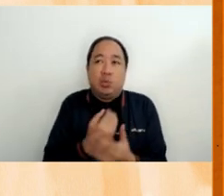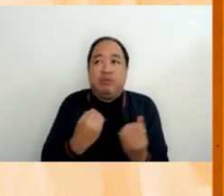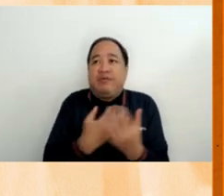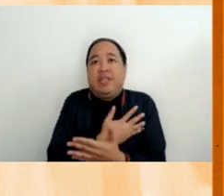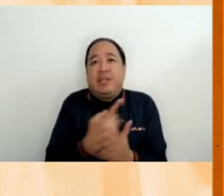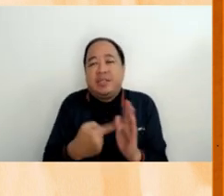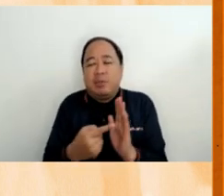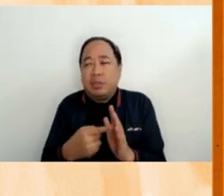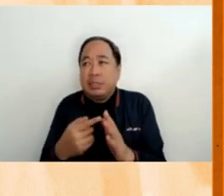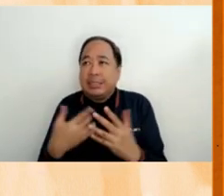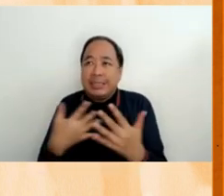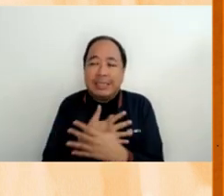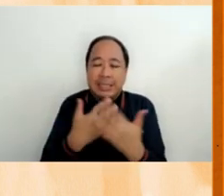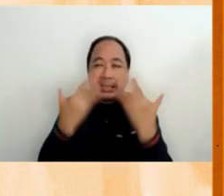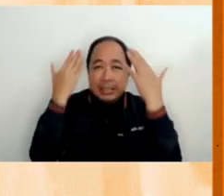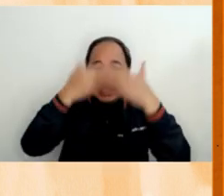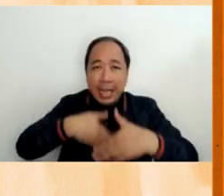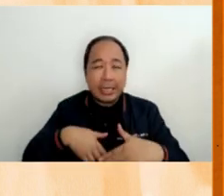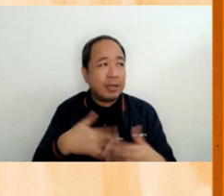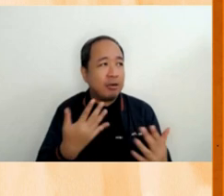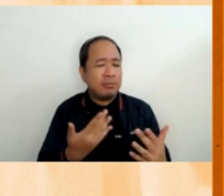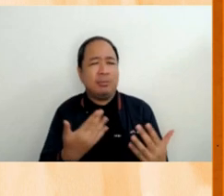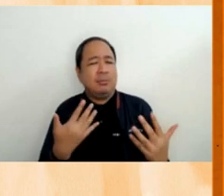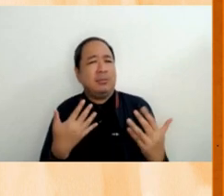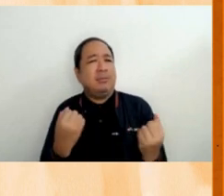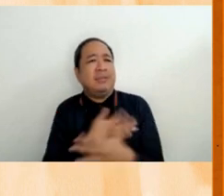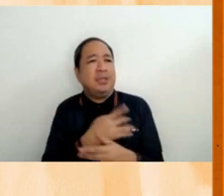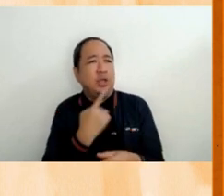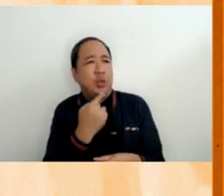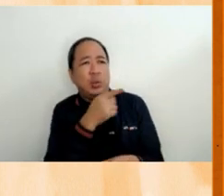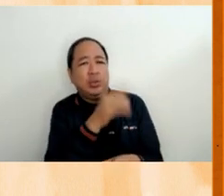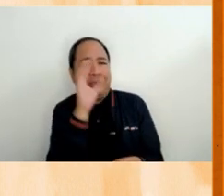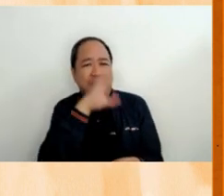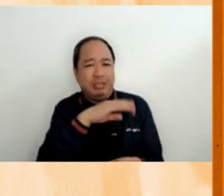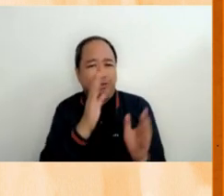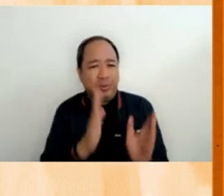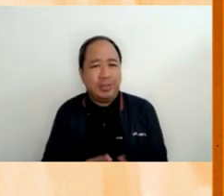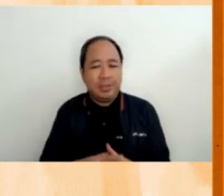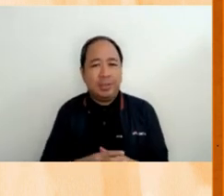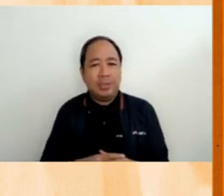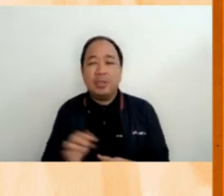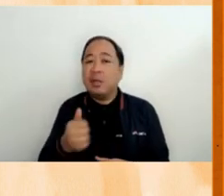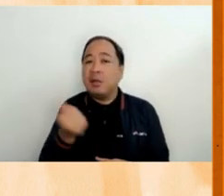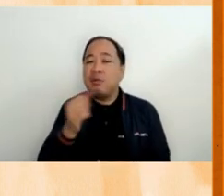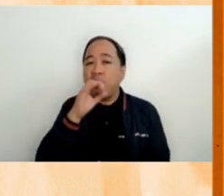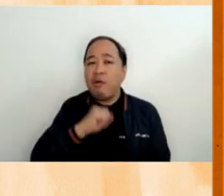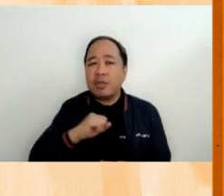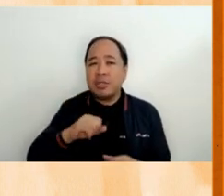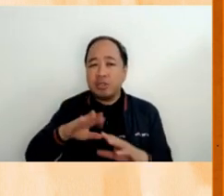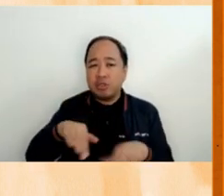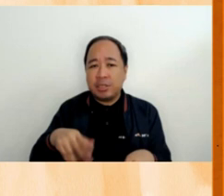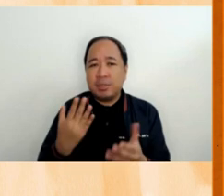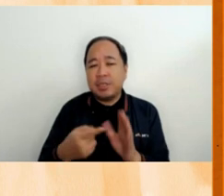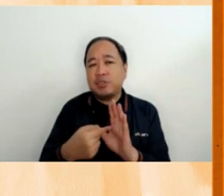or uh, strangers. Older children might demonstrate the following in response